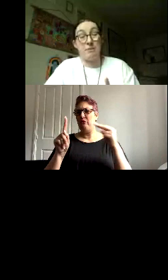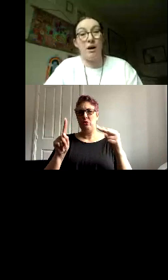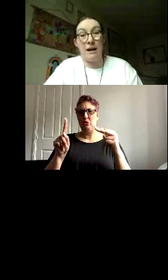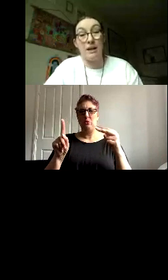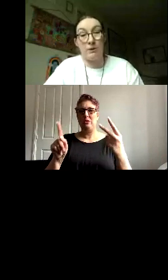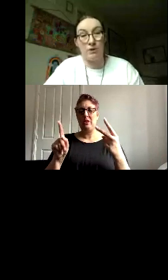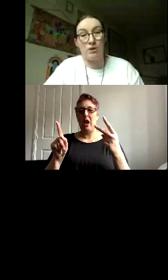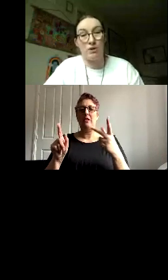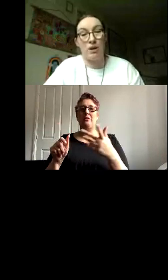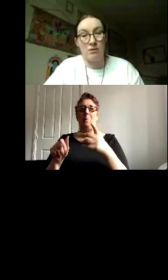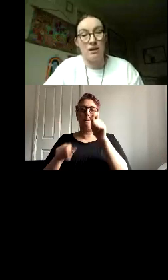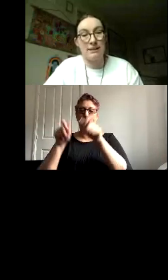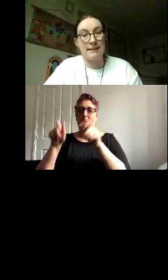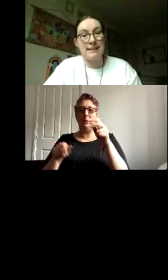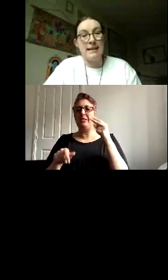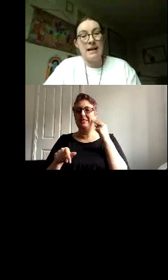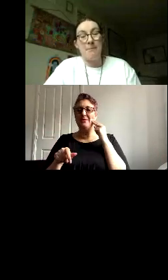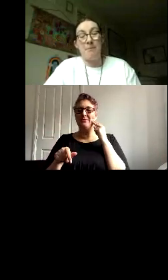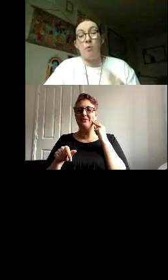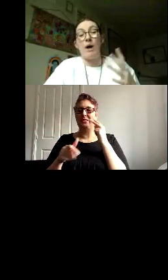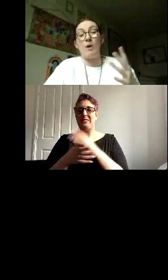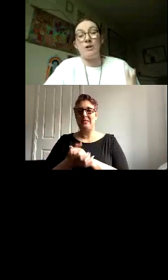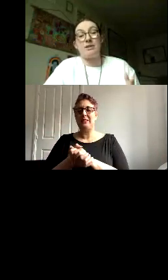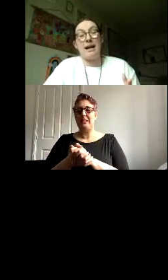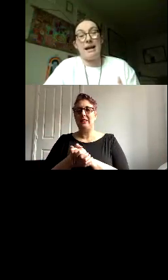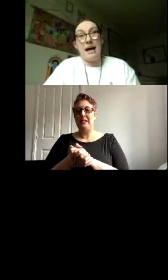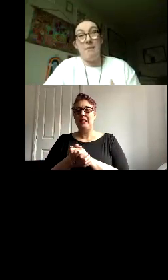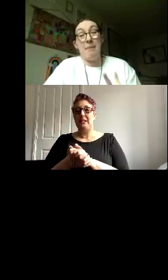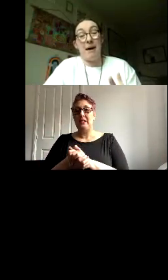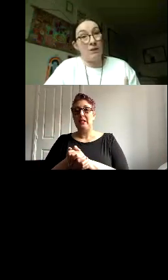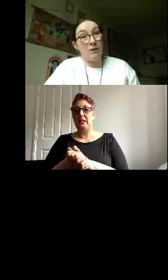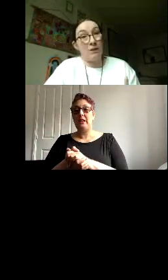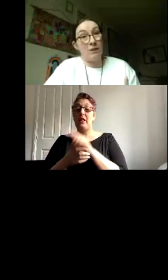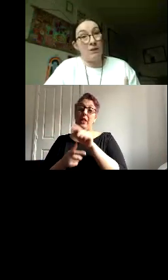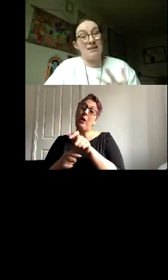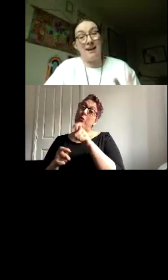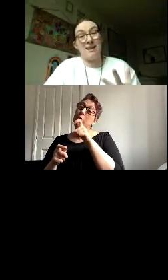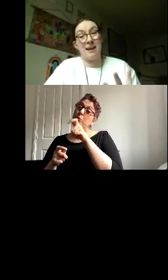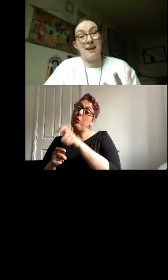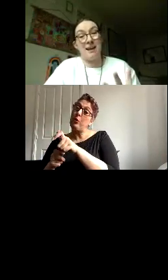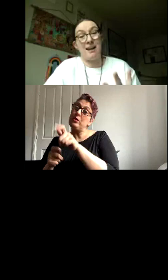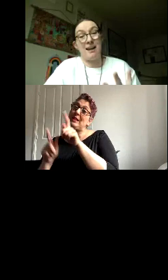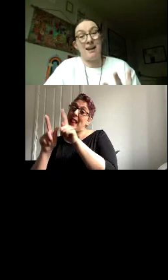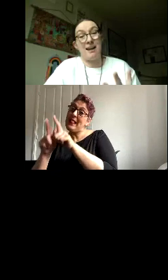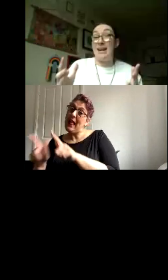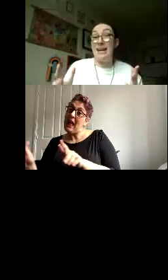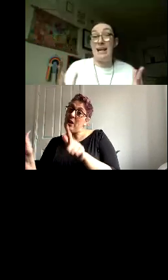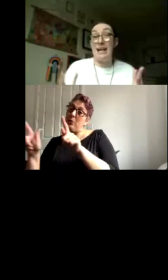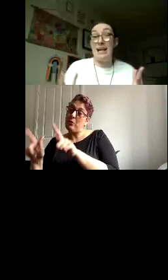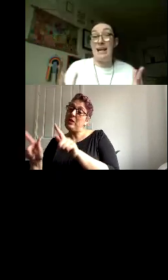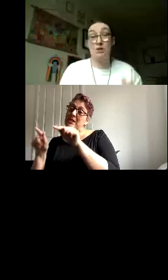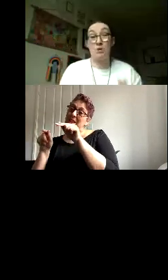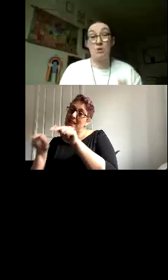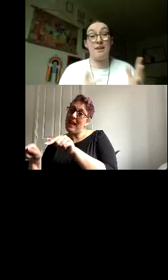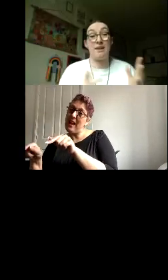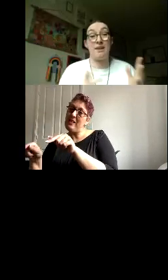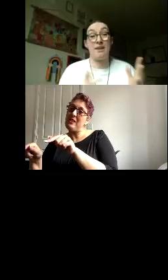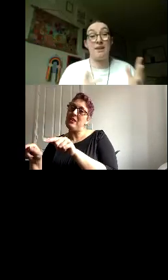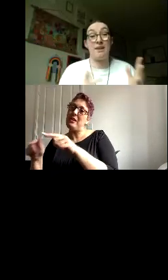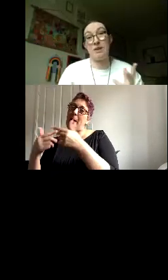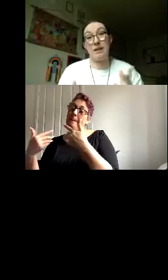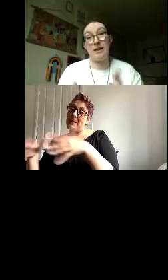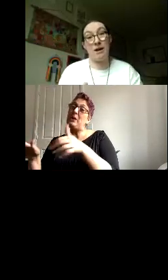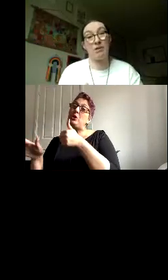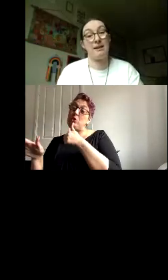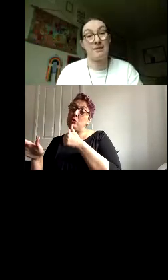language users. But what I would say about that language is that is language I hear used within the